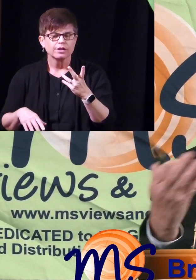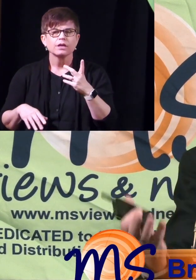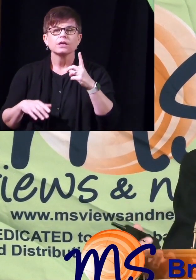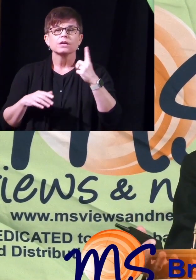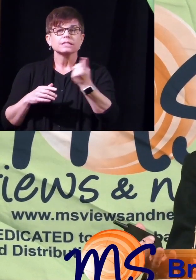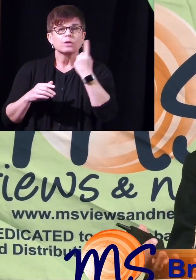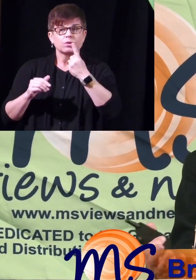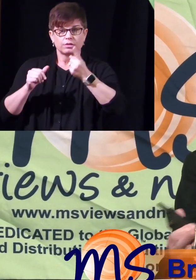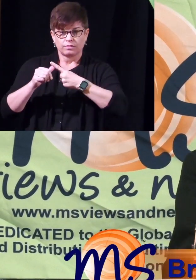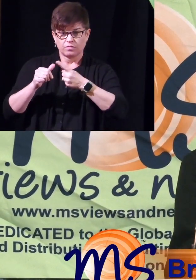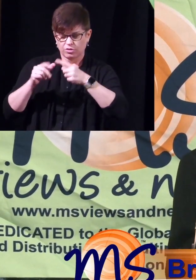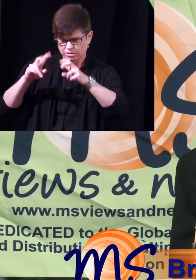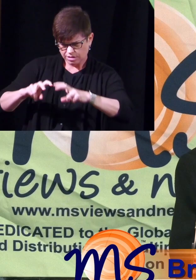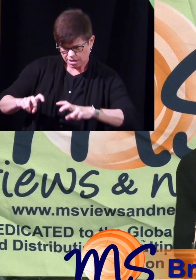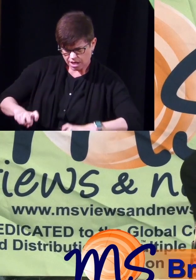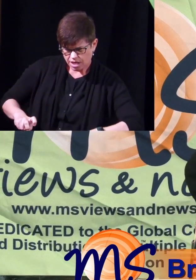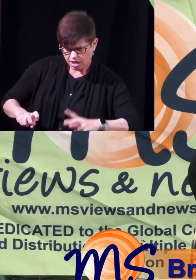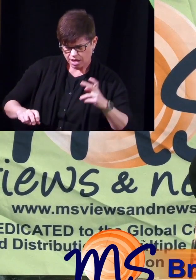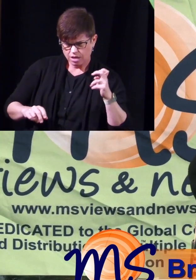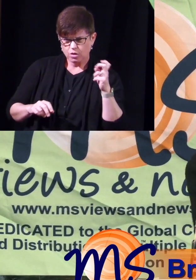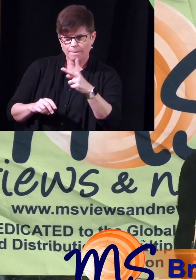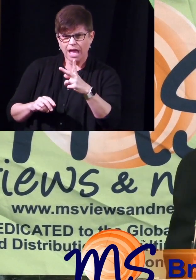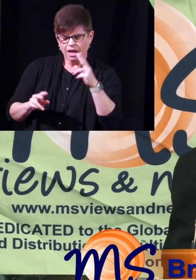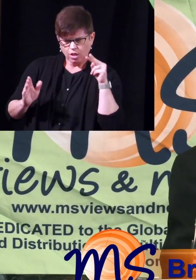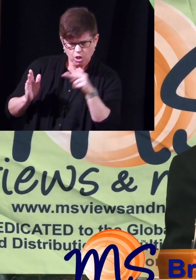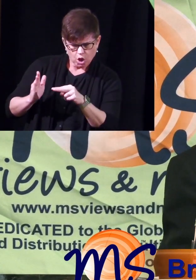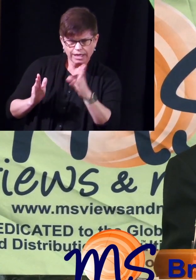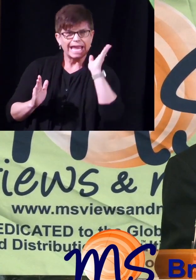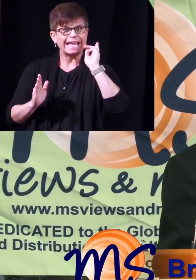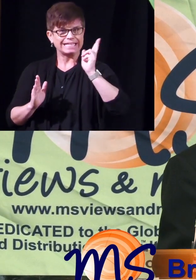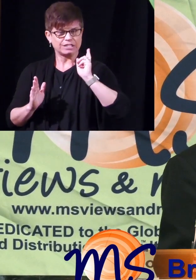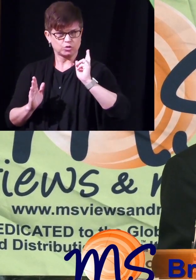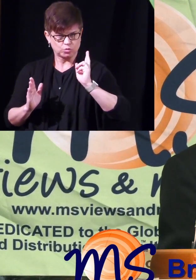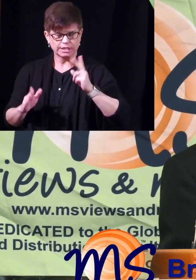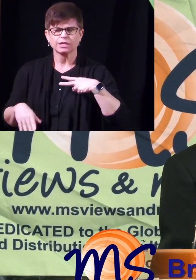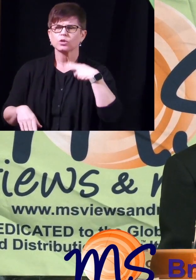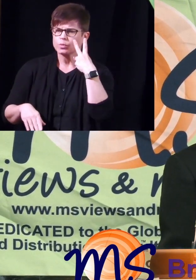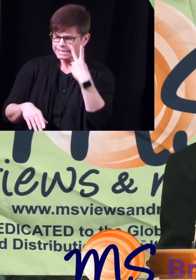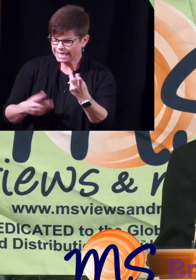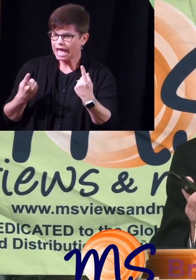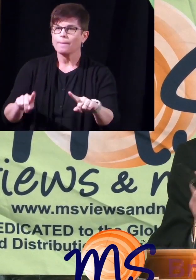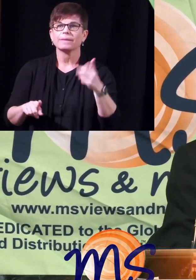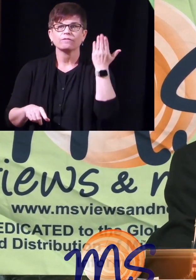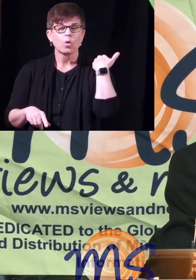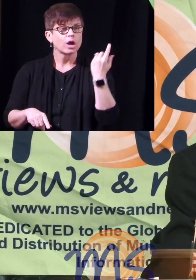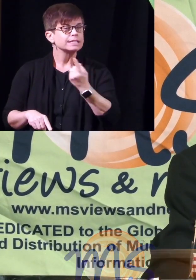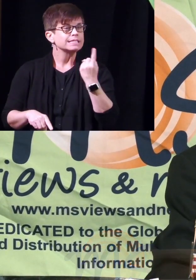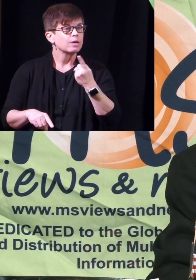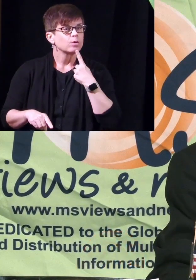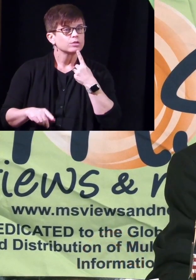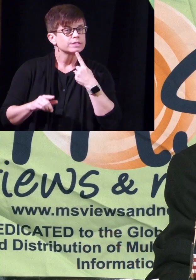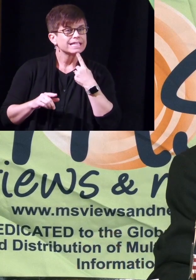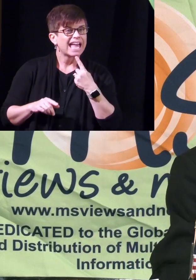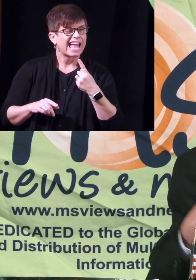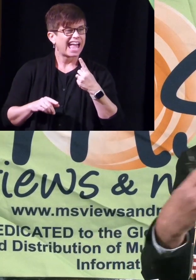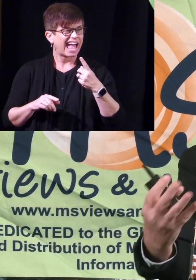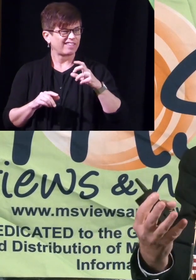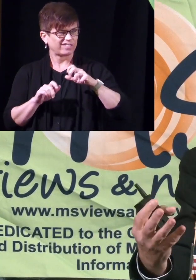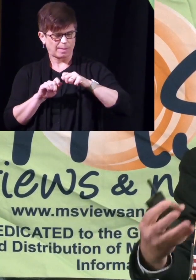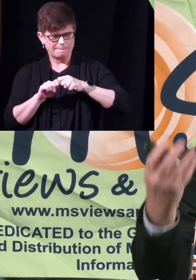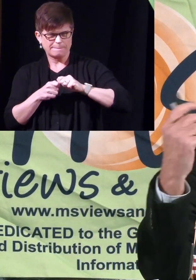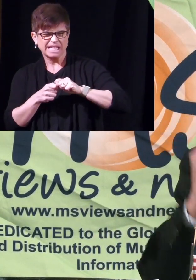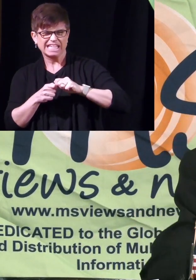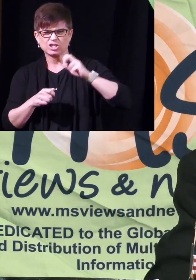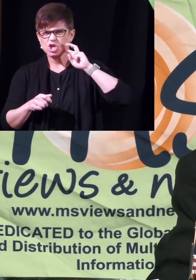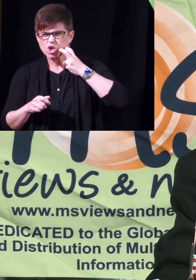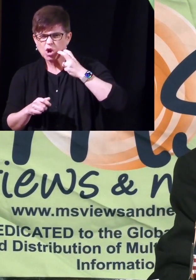that if you go back in their history, they will have some symptoms that happened before. For example, someone might say, I had a pinched nerve. 5 years ago, my arm was